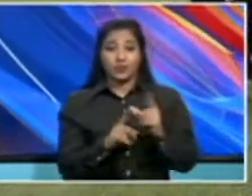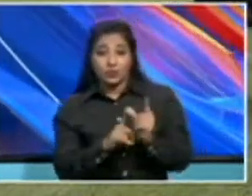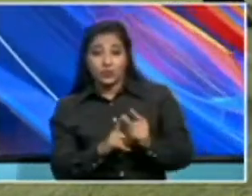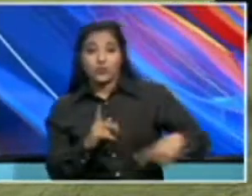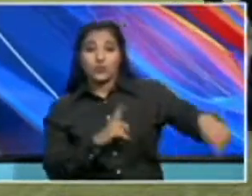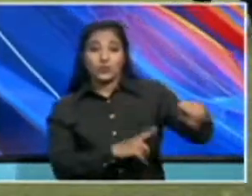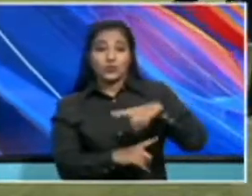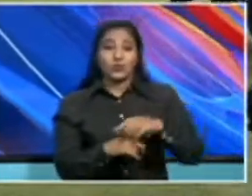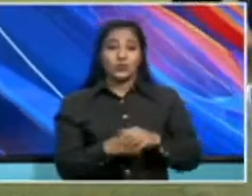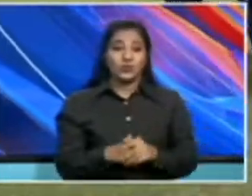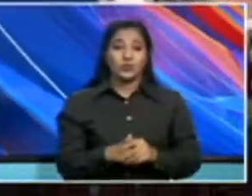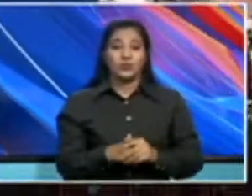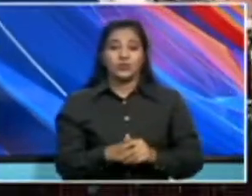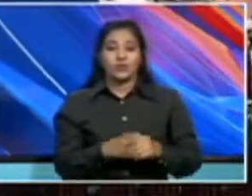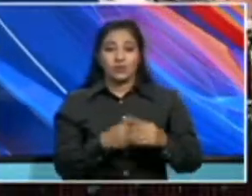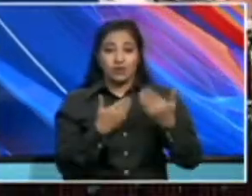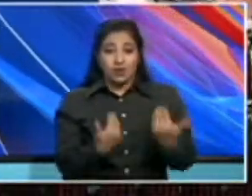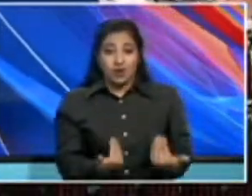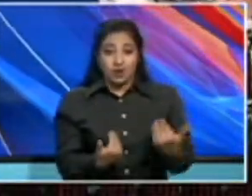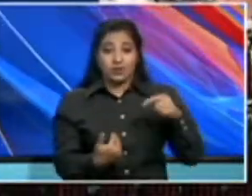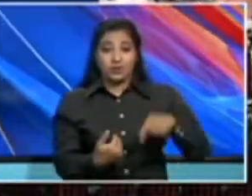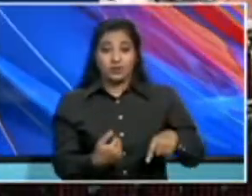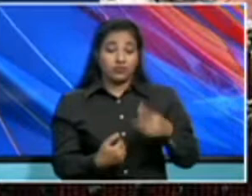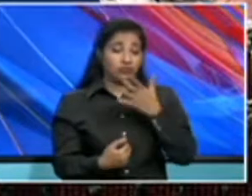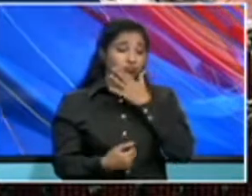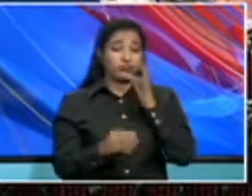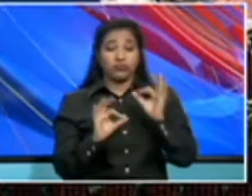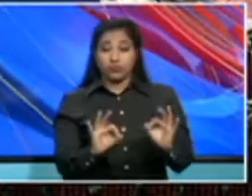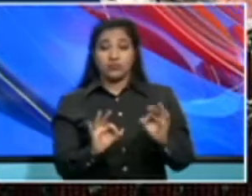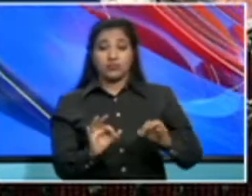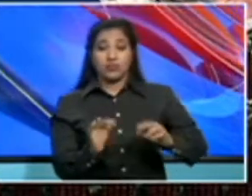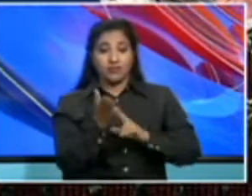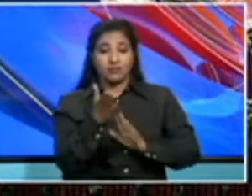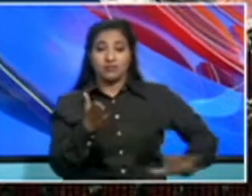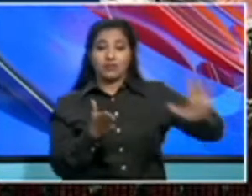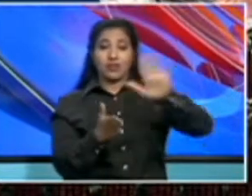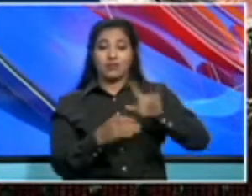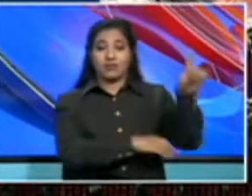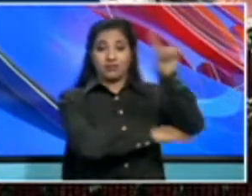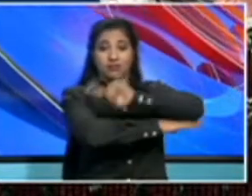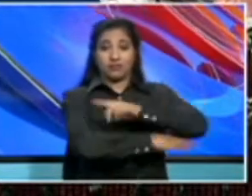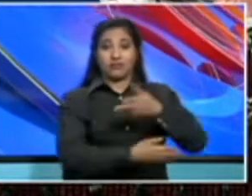showcase and promise to give very best in National Games.